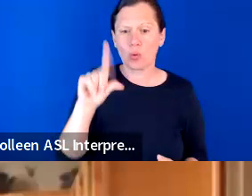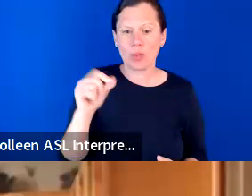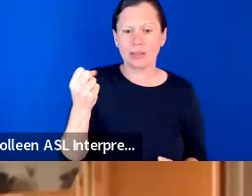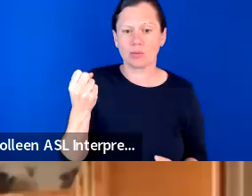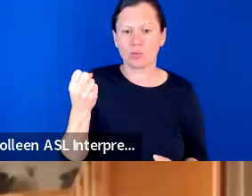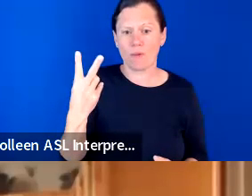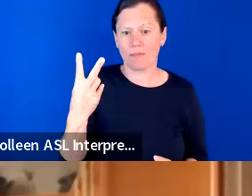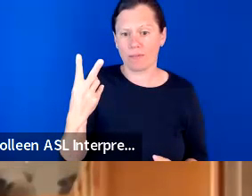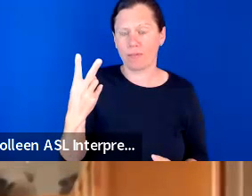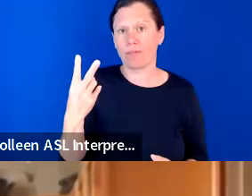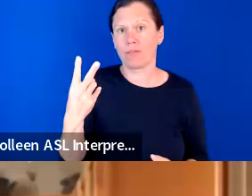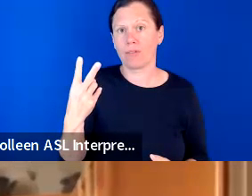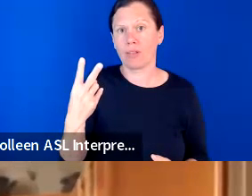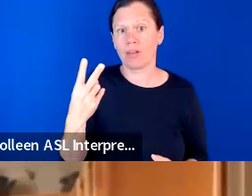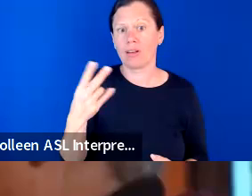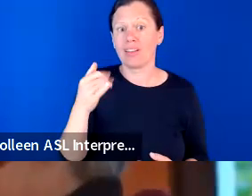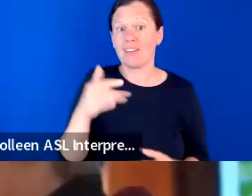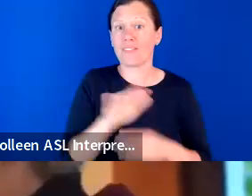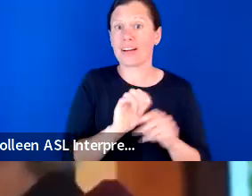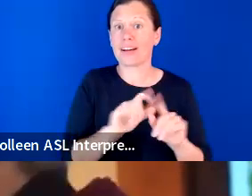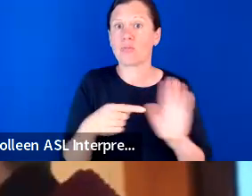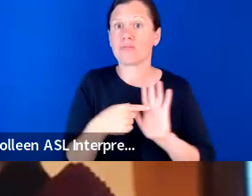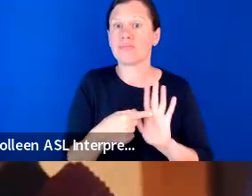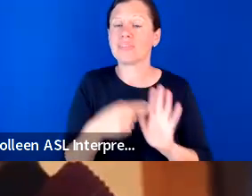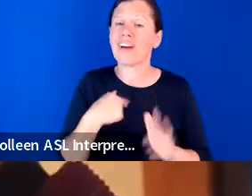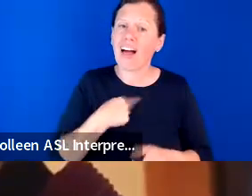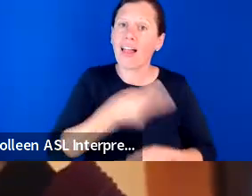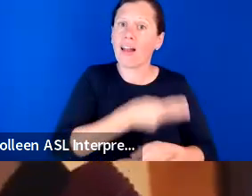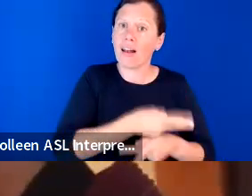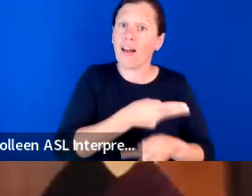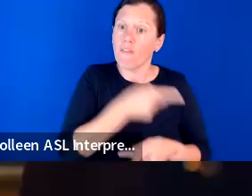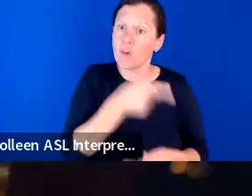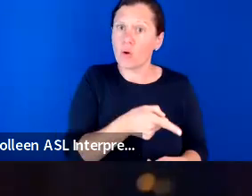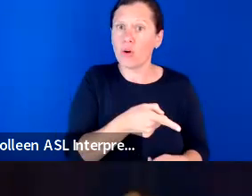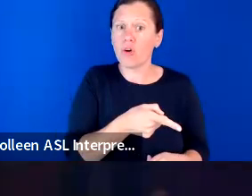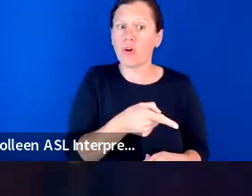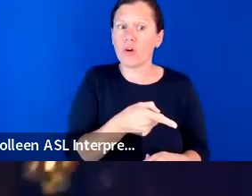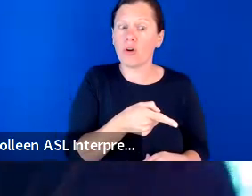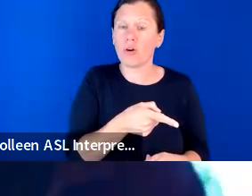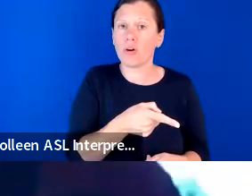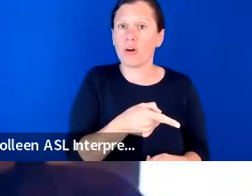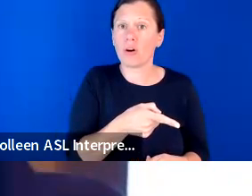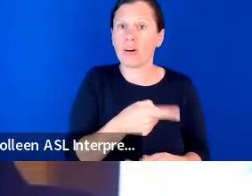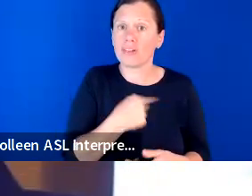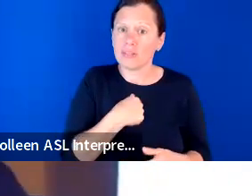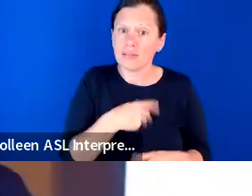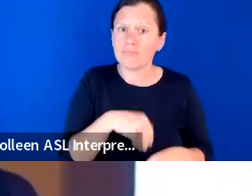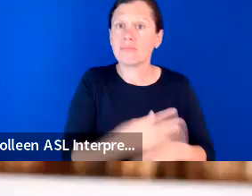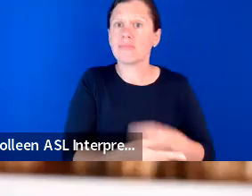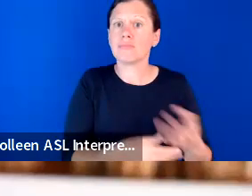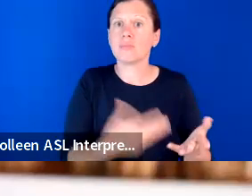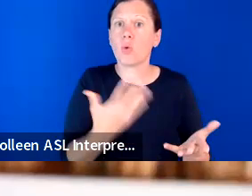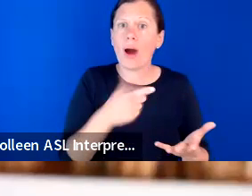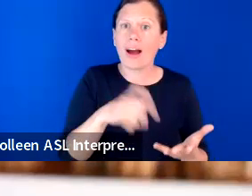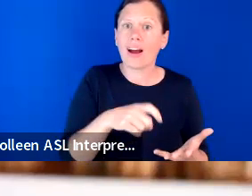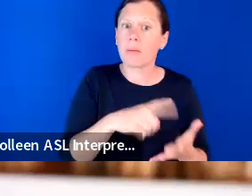Having a caregiver helps with still being in a relationship. There's all sorts of expenses, renting the